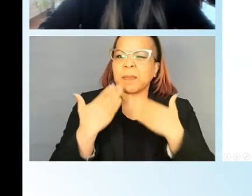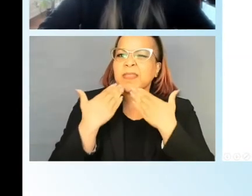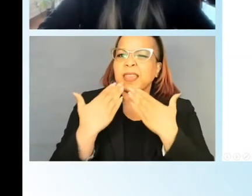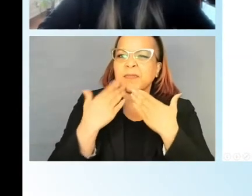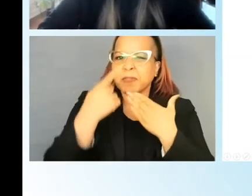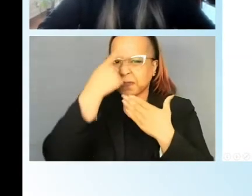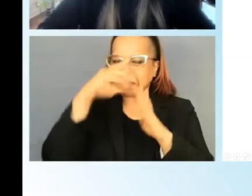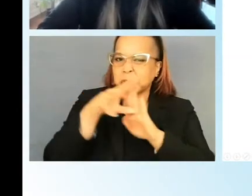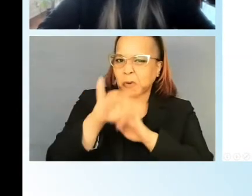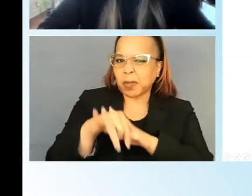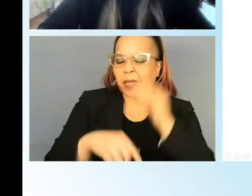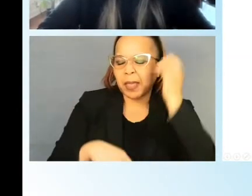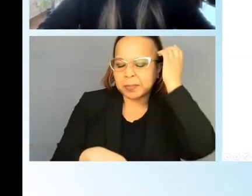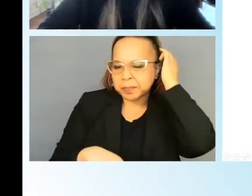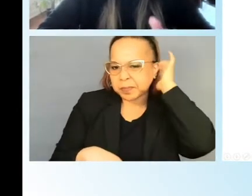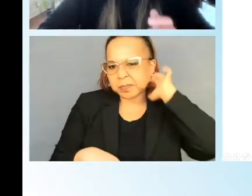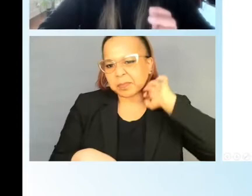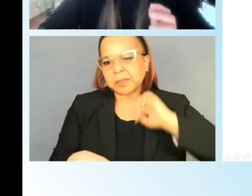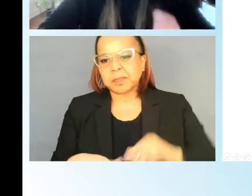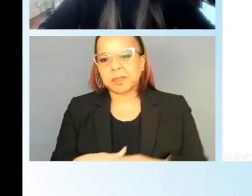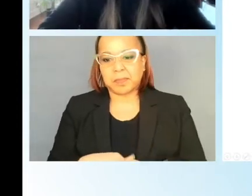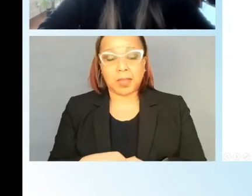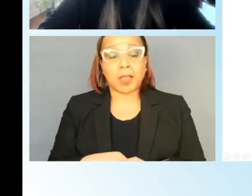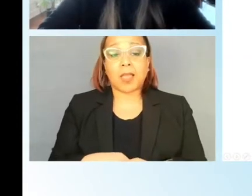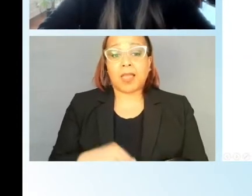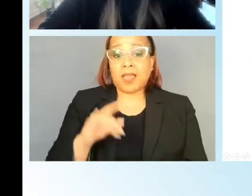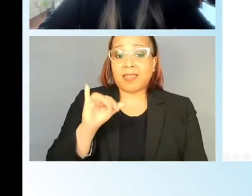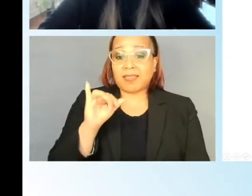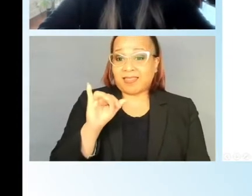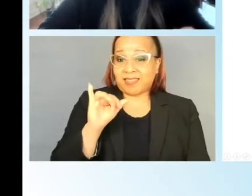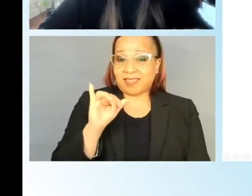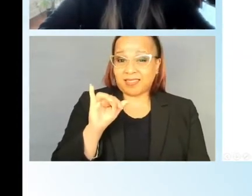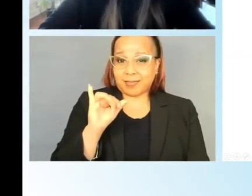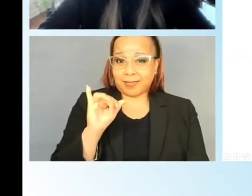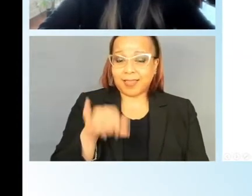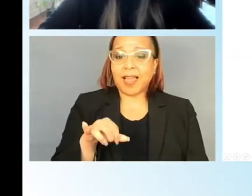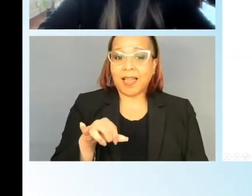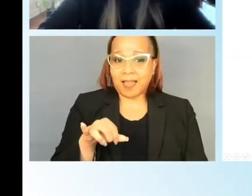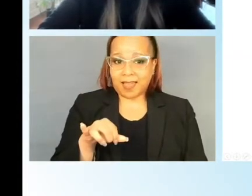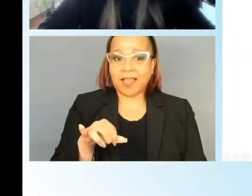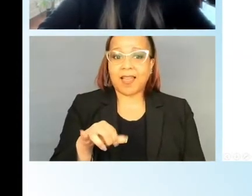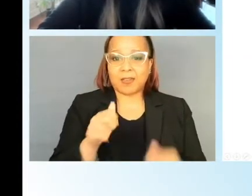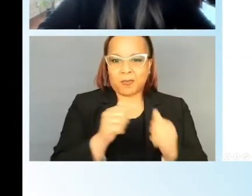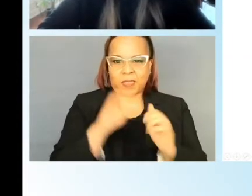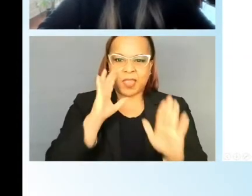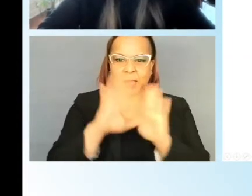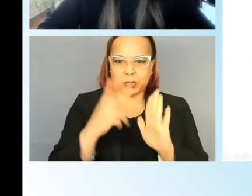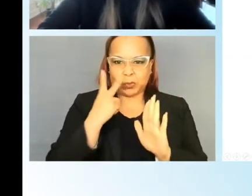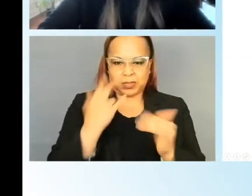it. you know, that paired along with the image you see in front of you